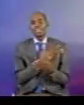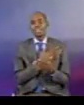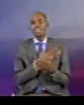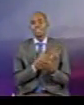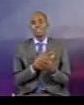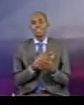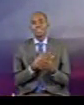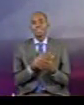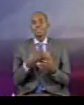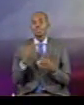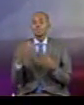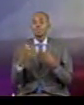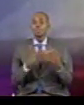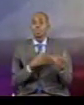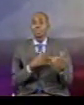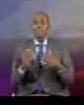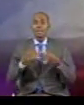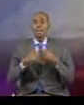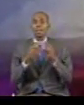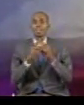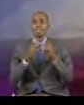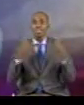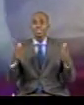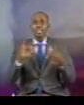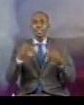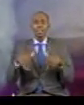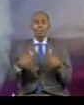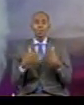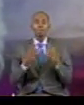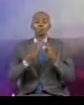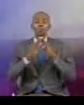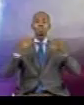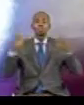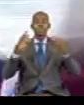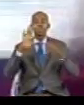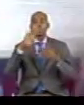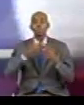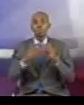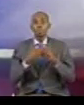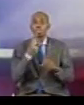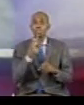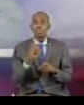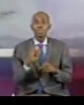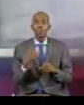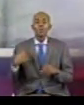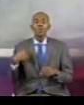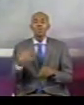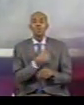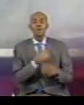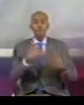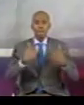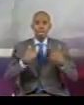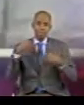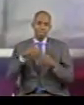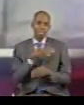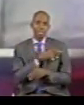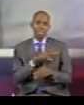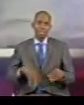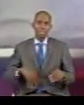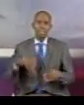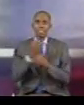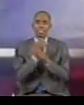No matter how great, how big your problem is, we have a Christ, a Savior,